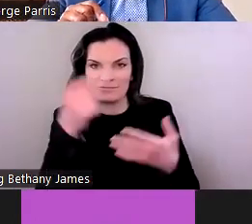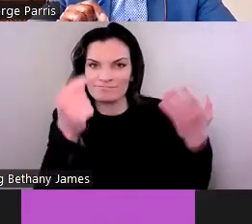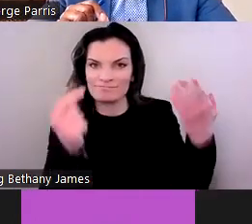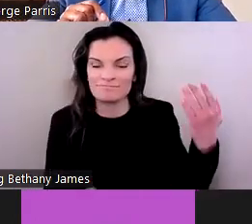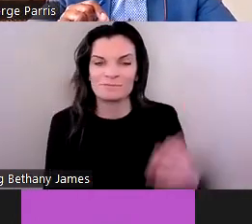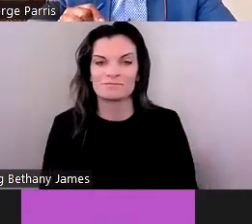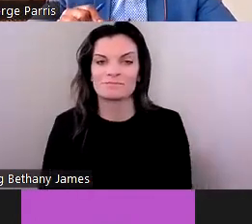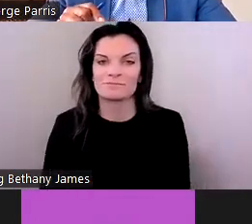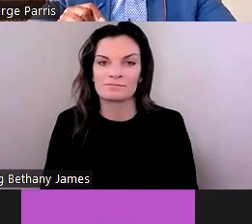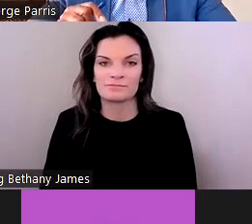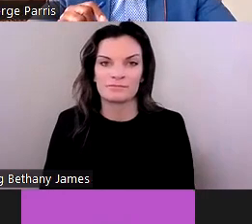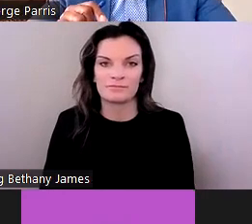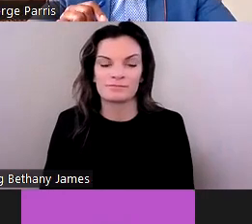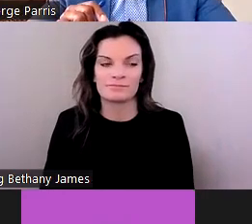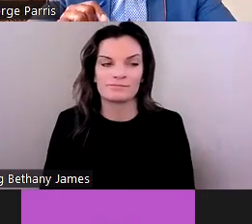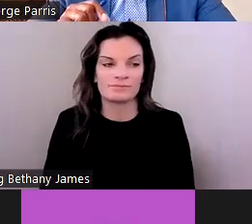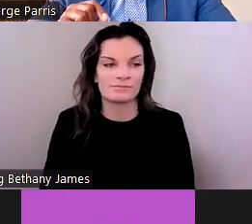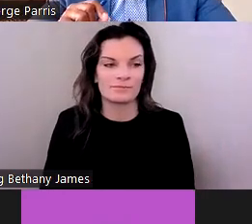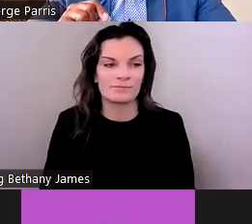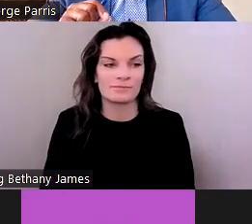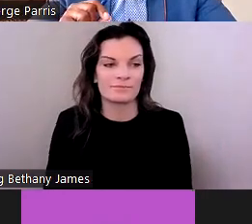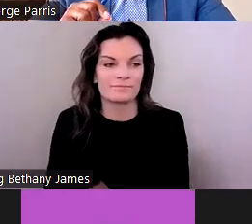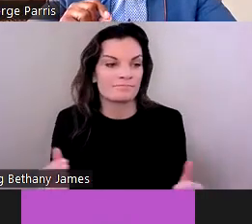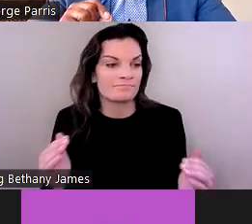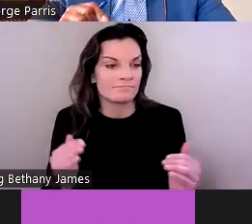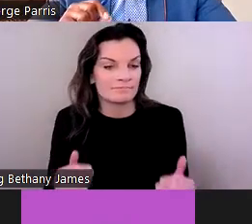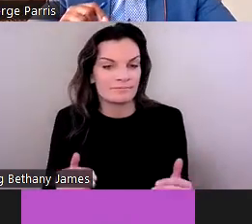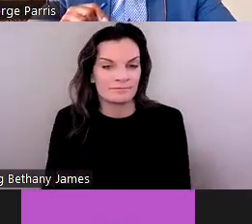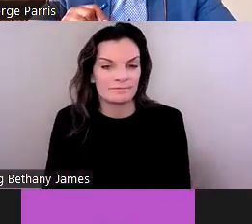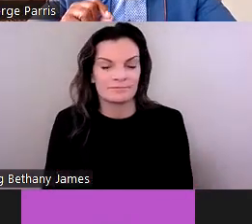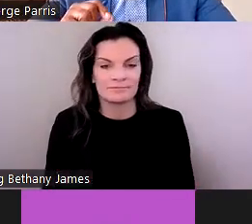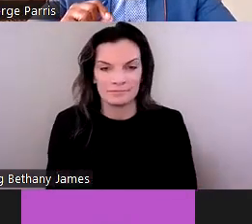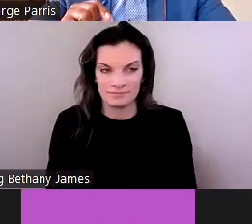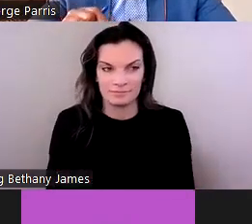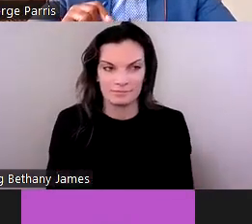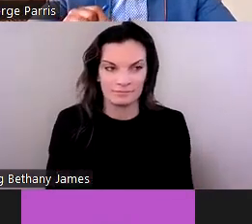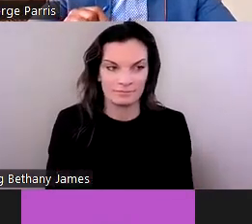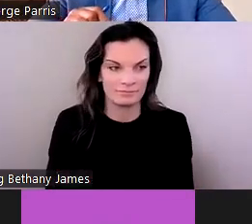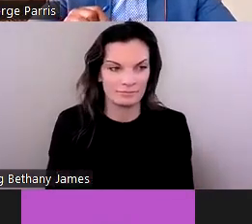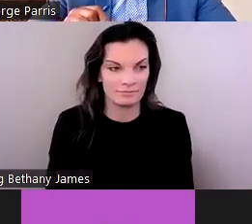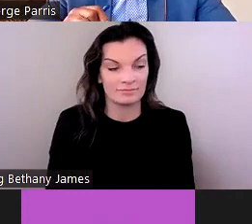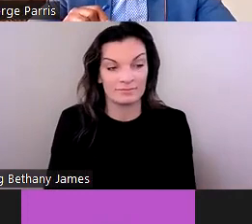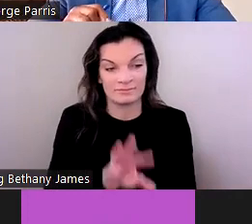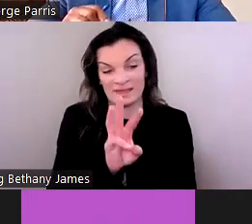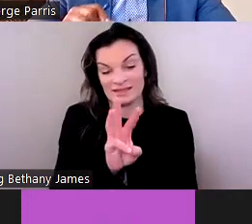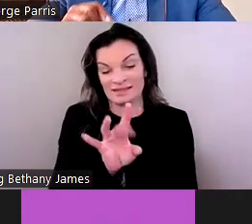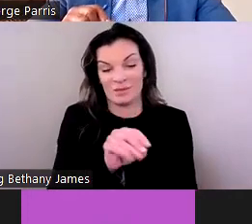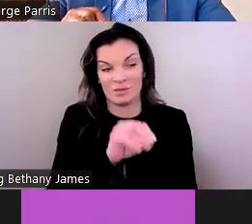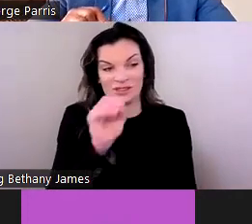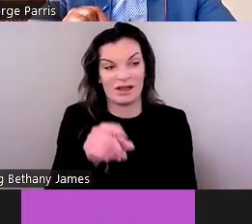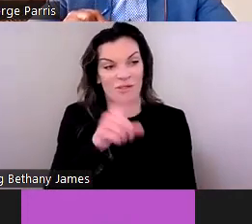is, from my vantage point, it's really striking. 68%